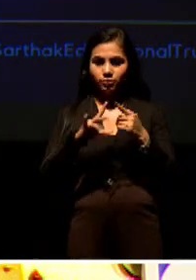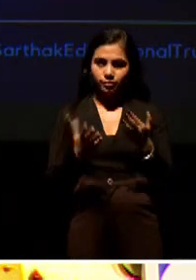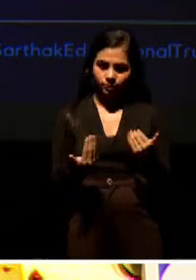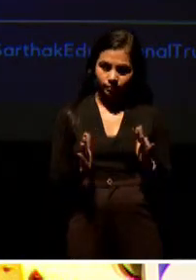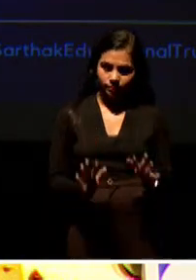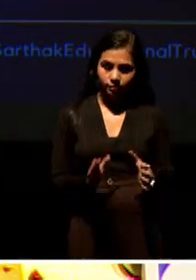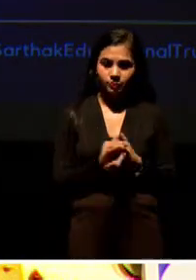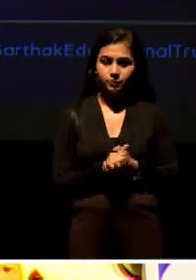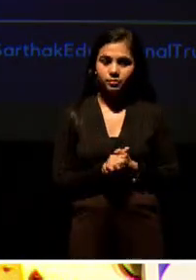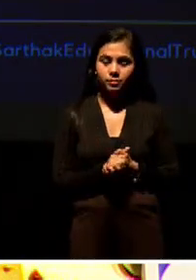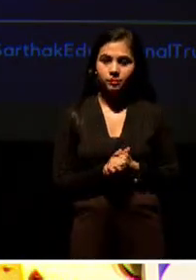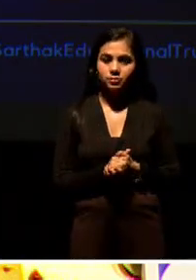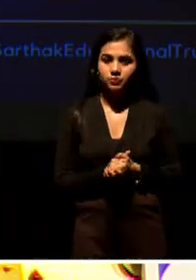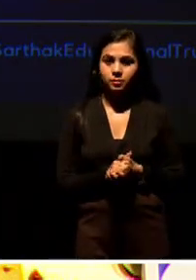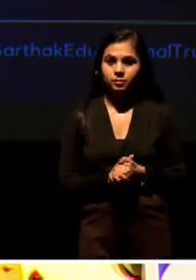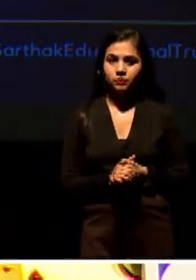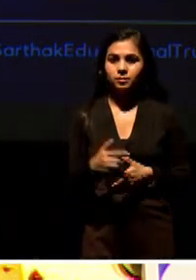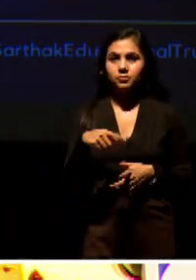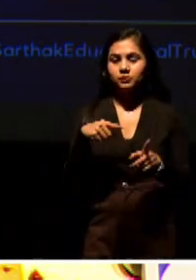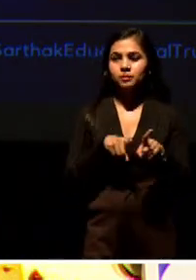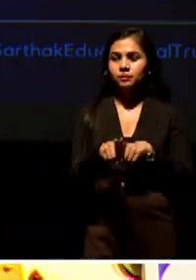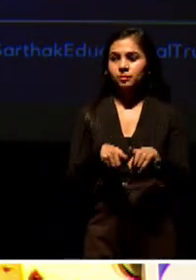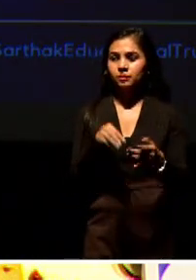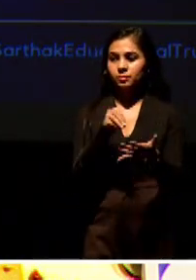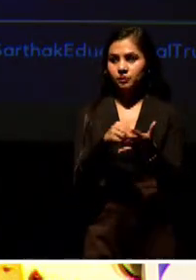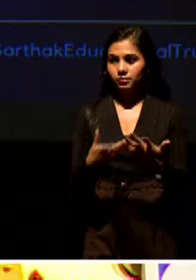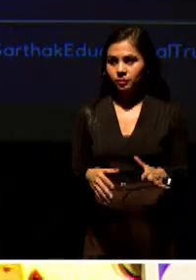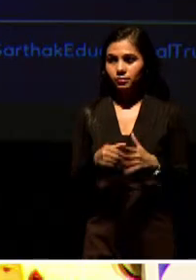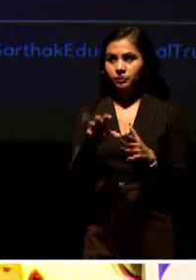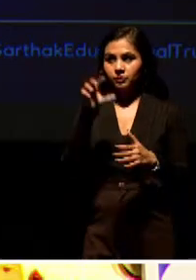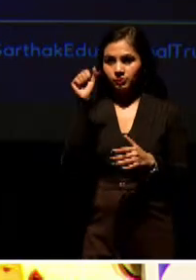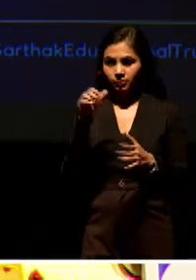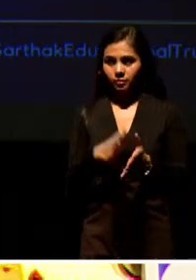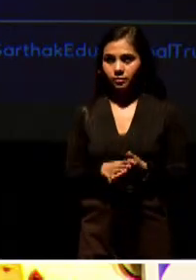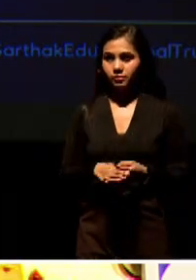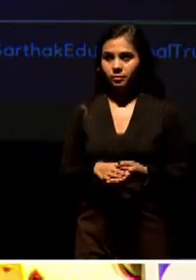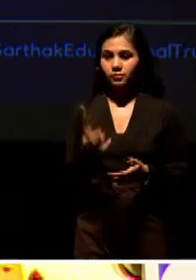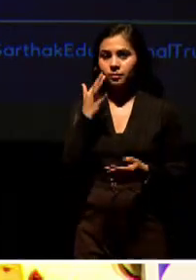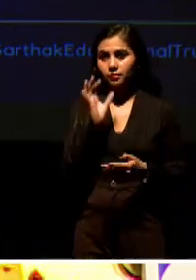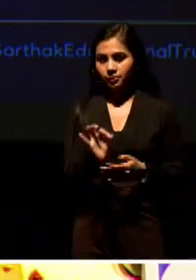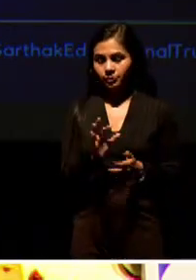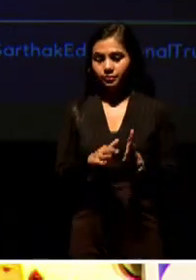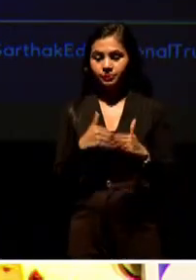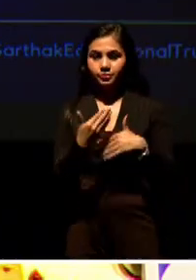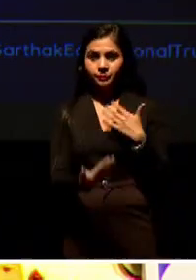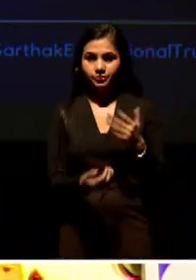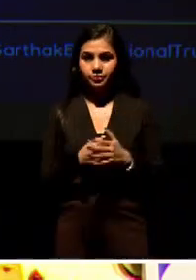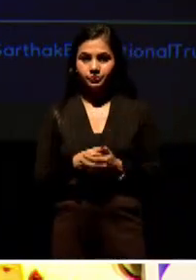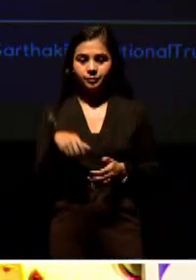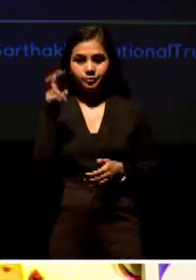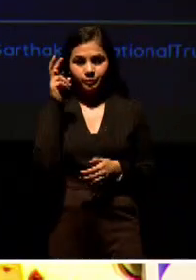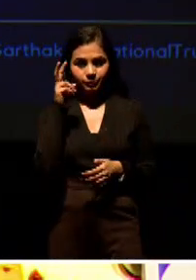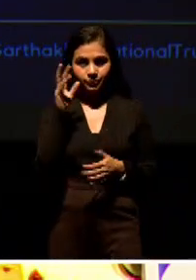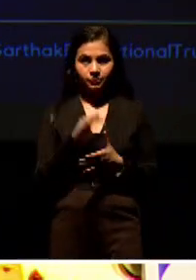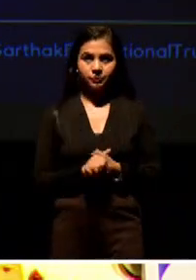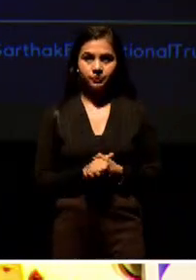to keep it. So this is one example where need identification is very, very essential. Now coming to the question of use